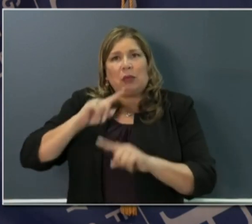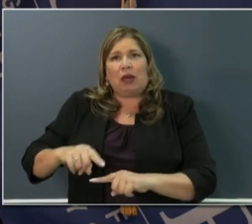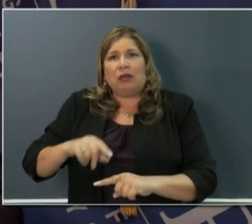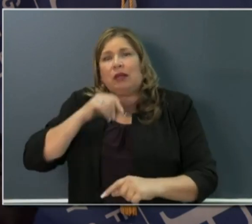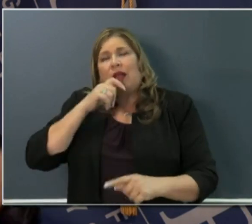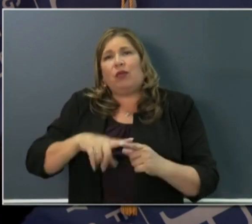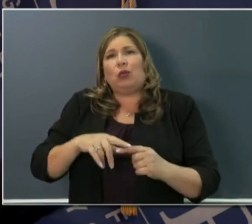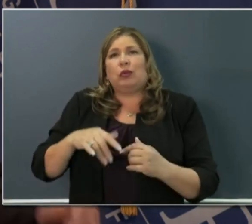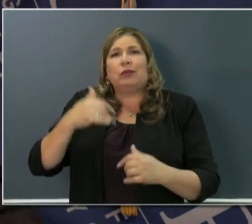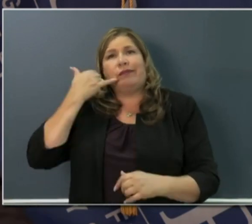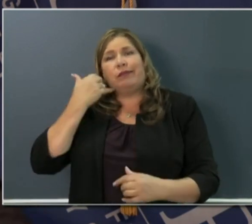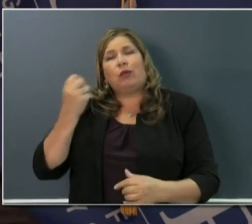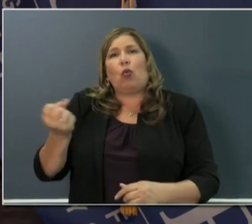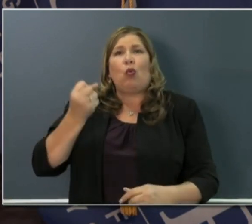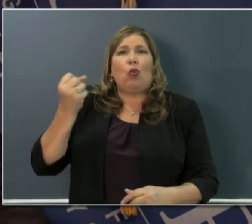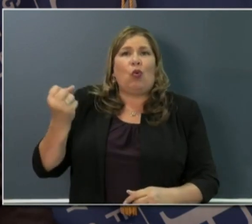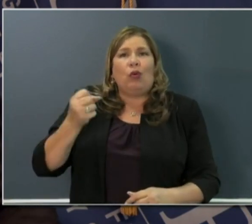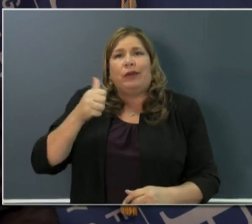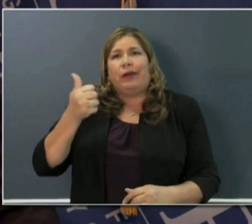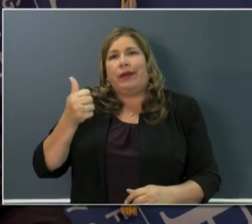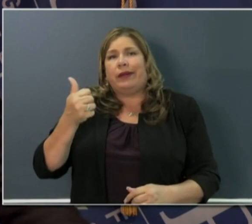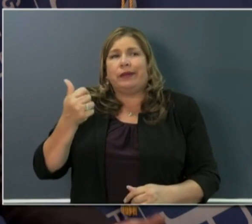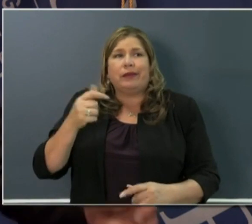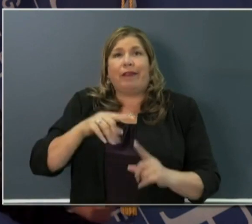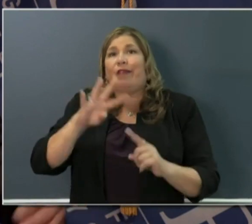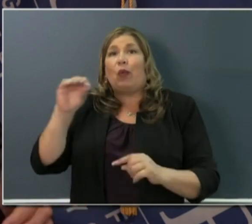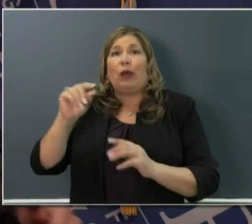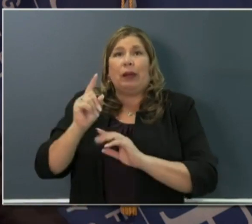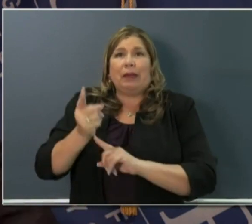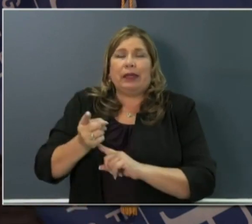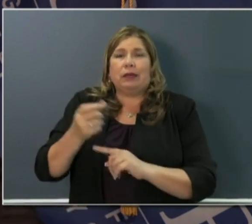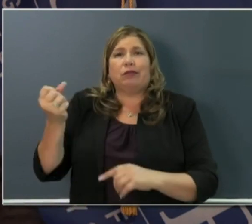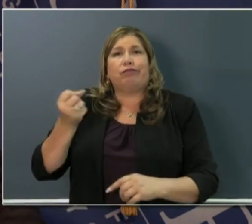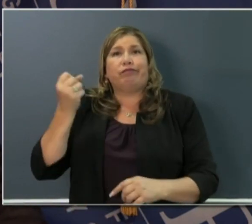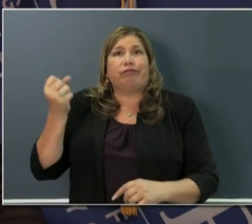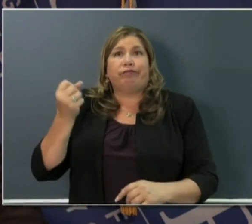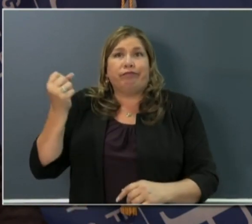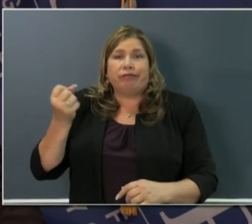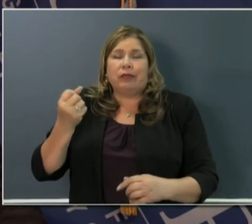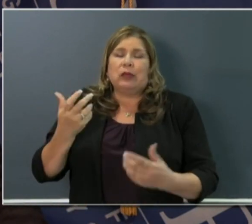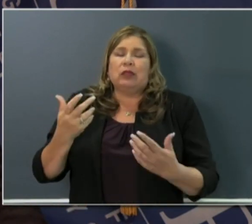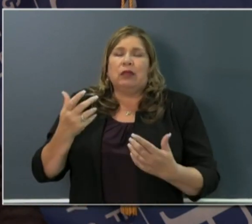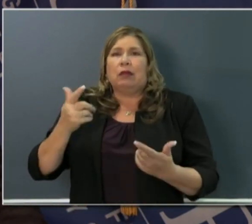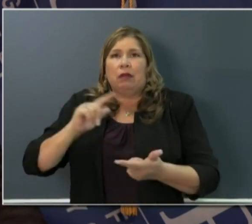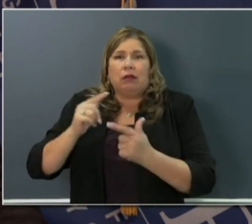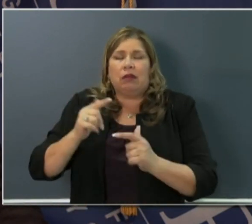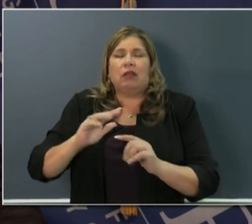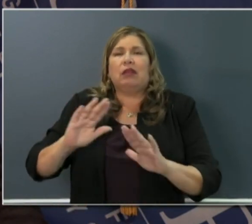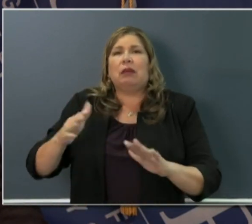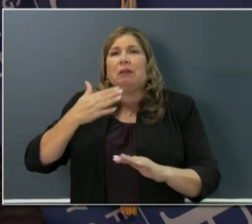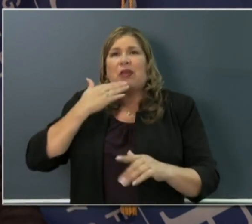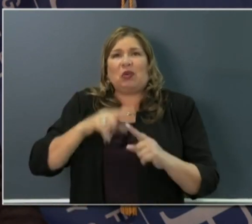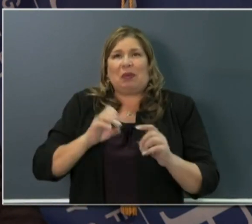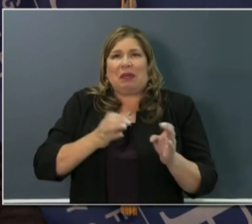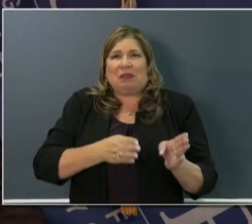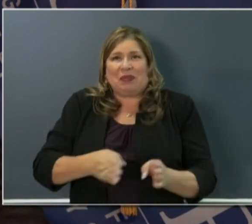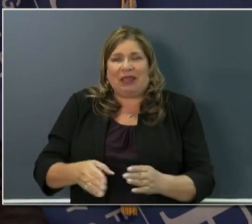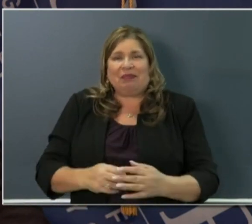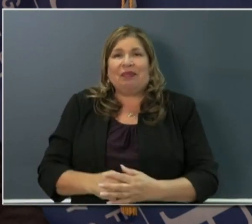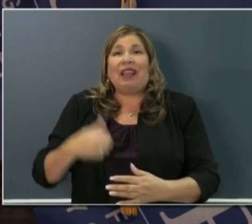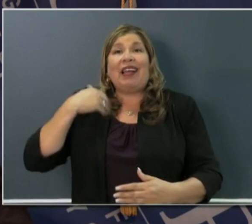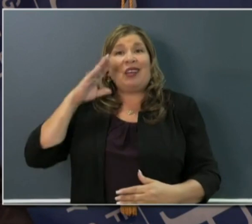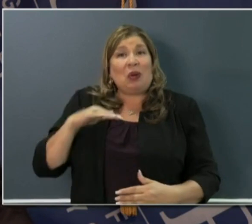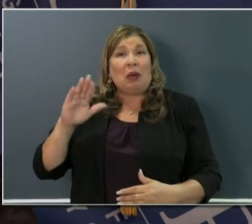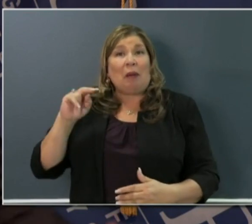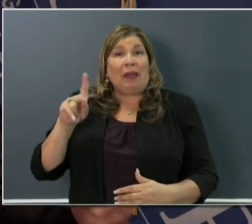having to spend 10, 20, 30, 40 minutes on hold or in a conversation. So I know the bank CEOs were quite